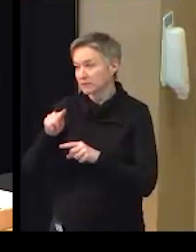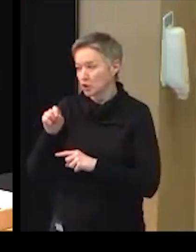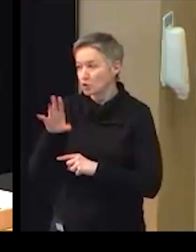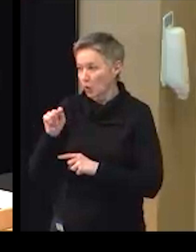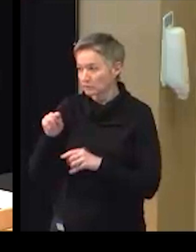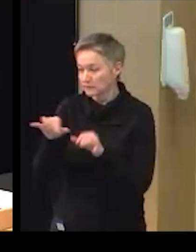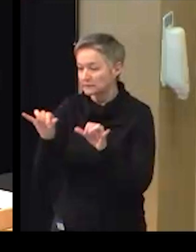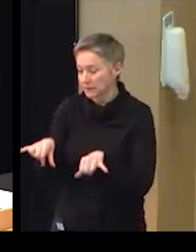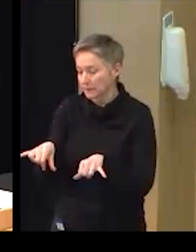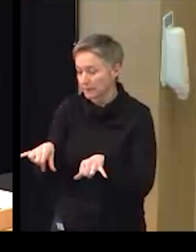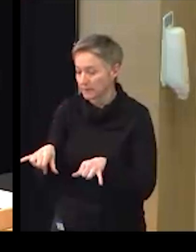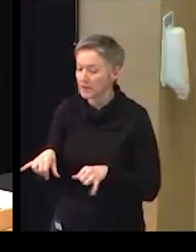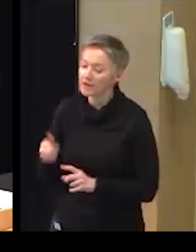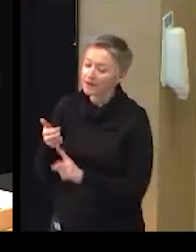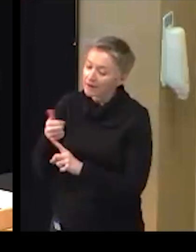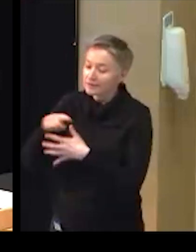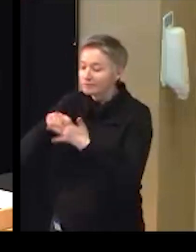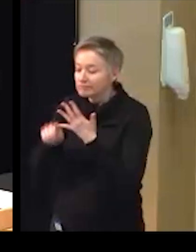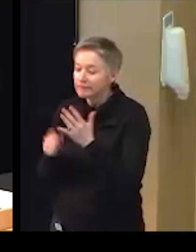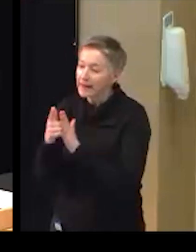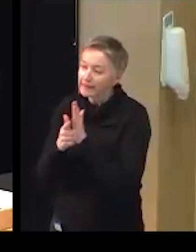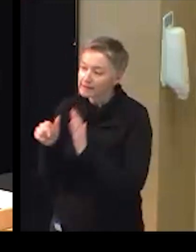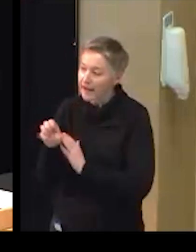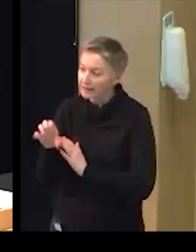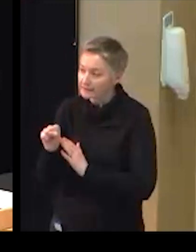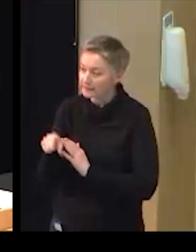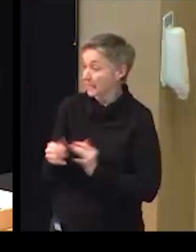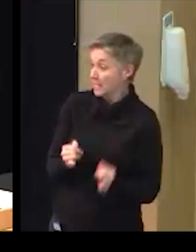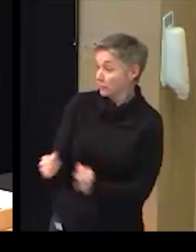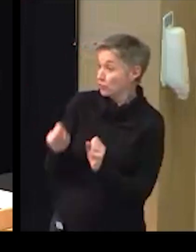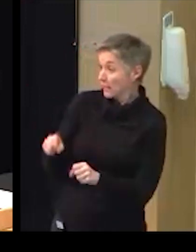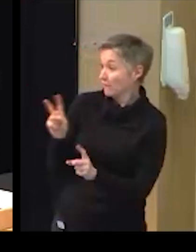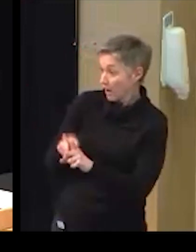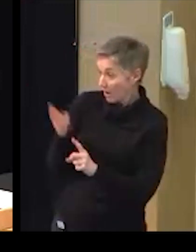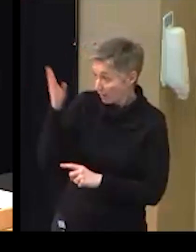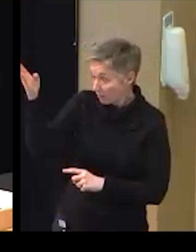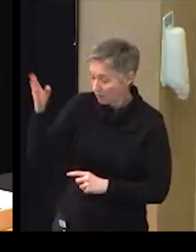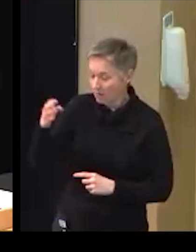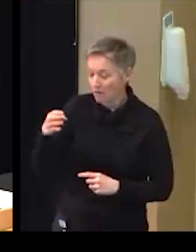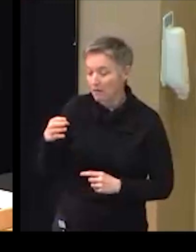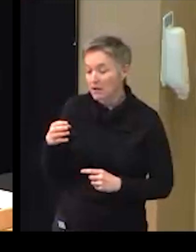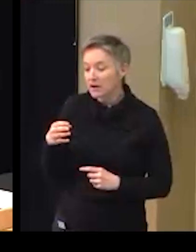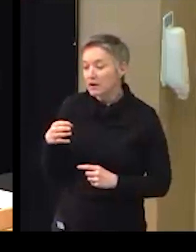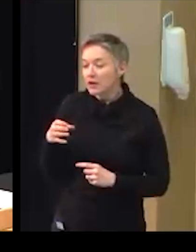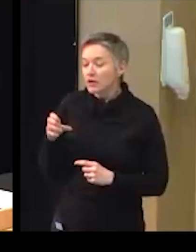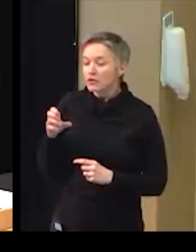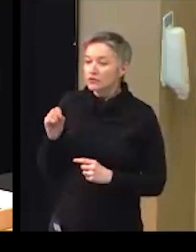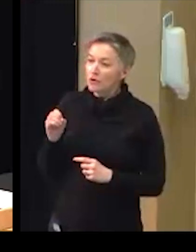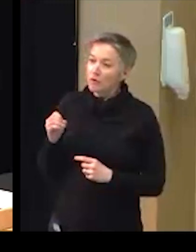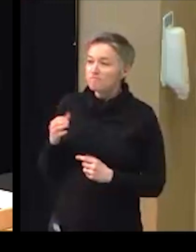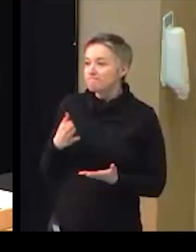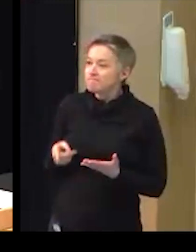system, which is a system of legal cases that can be brought by individuals, for the most part, in which they